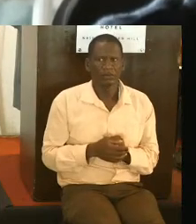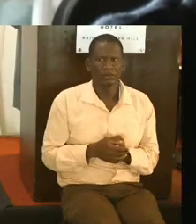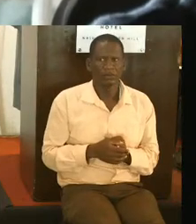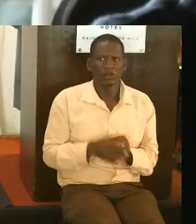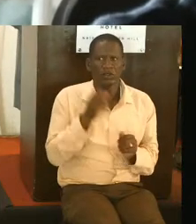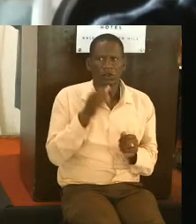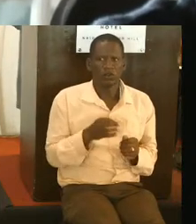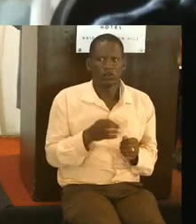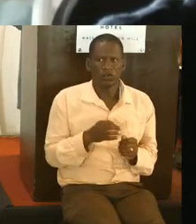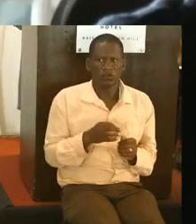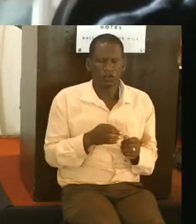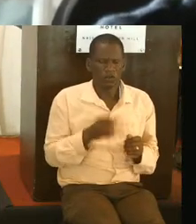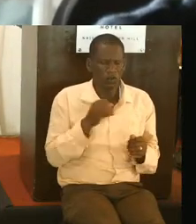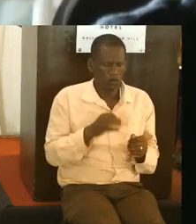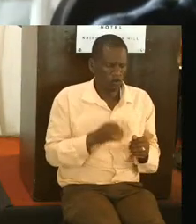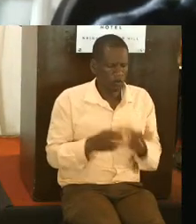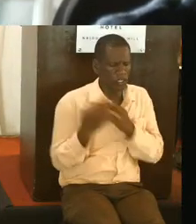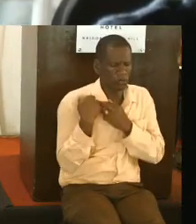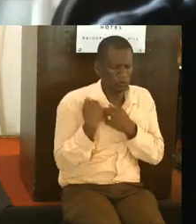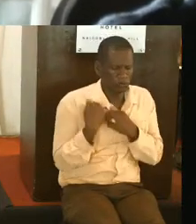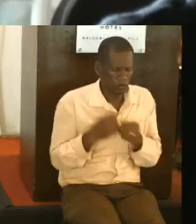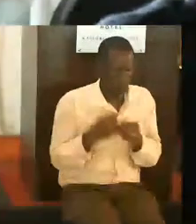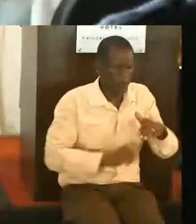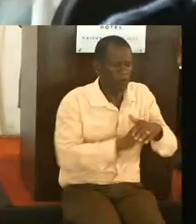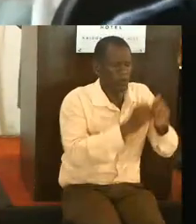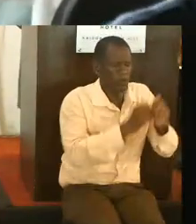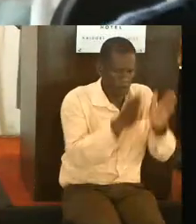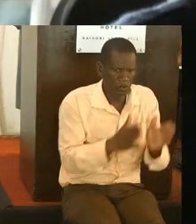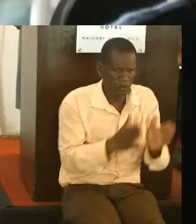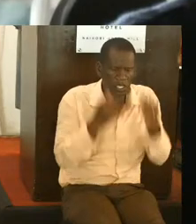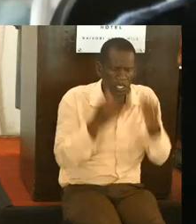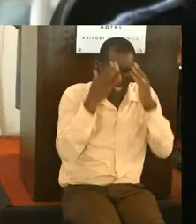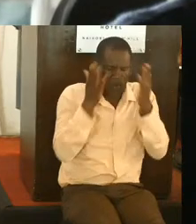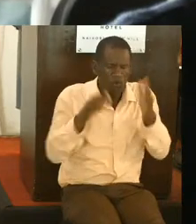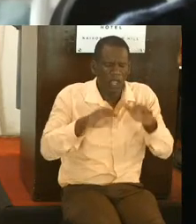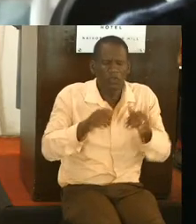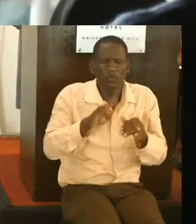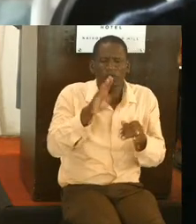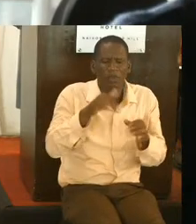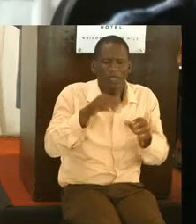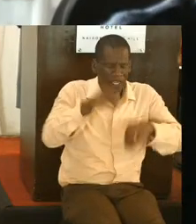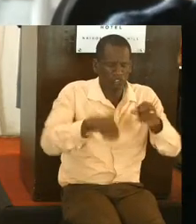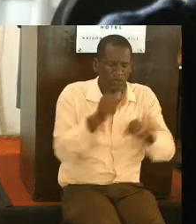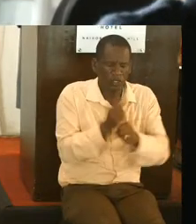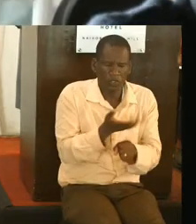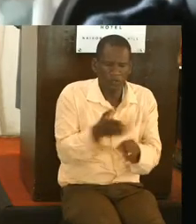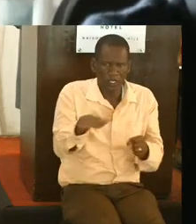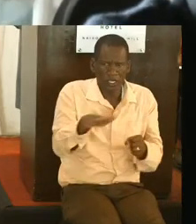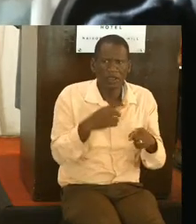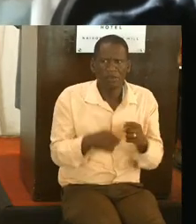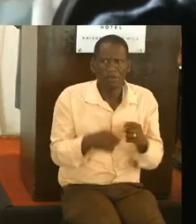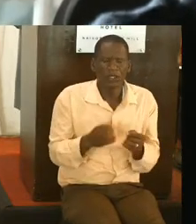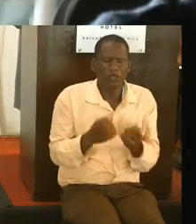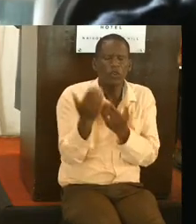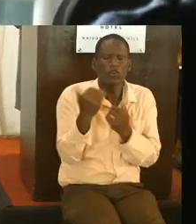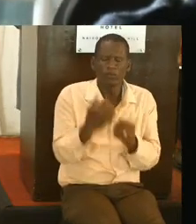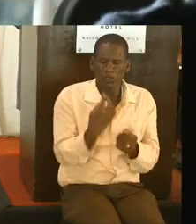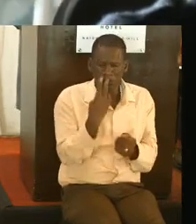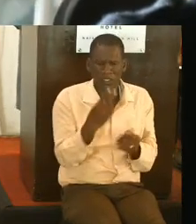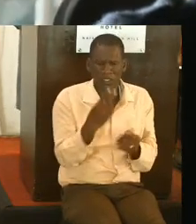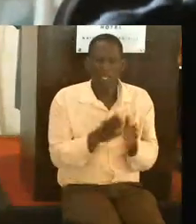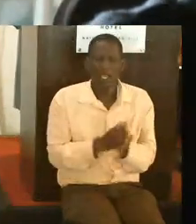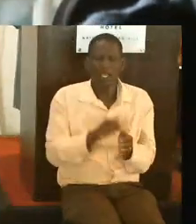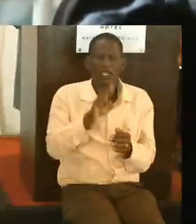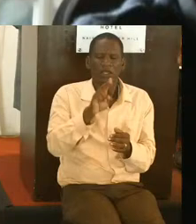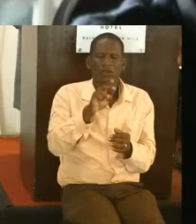of Collegiate responsibility so I don't know how by elections will be held in those areas but we are looking forward to seeing and